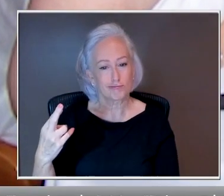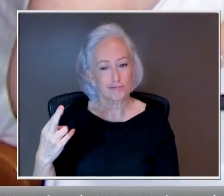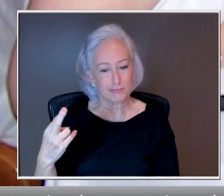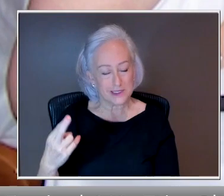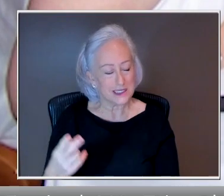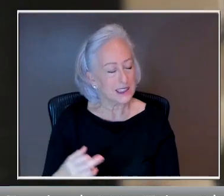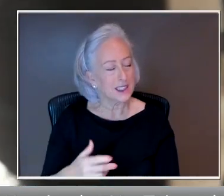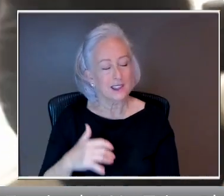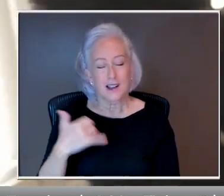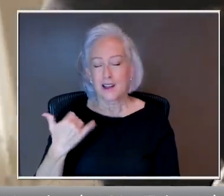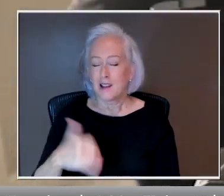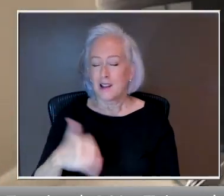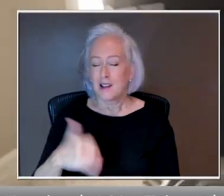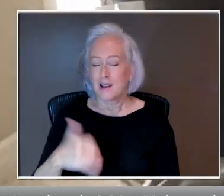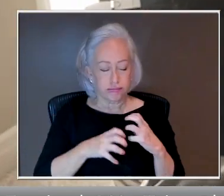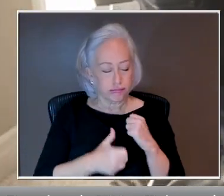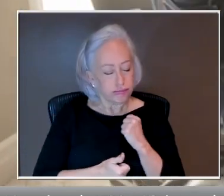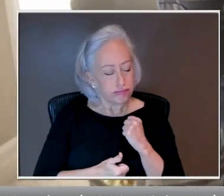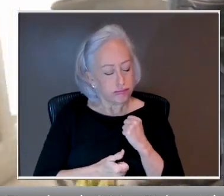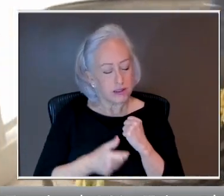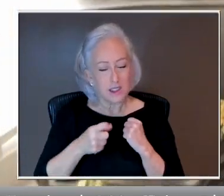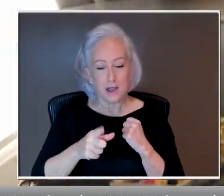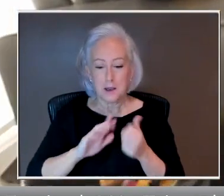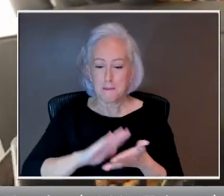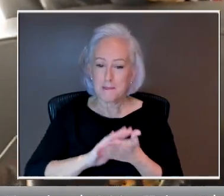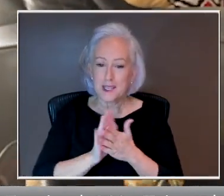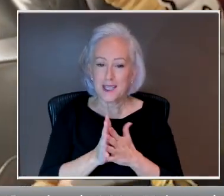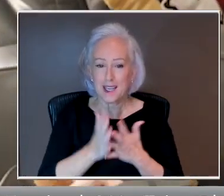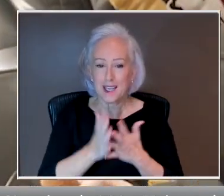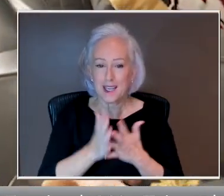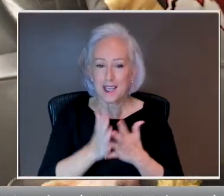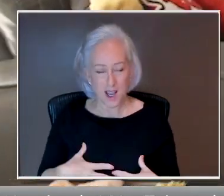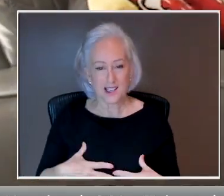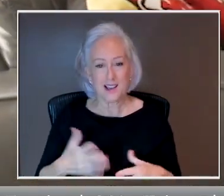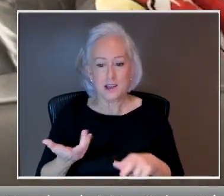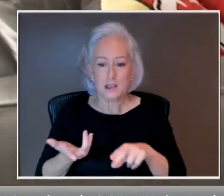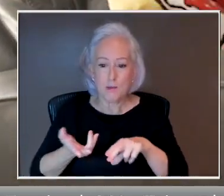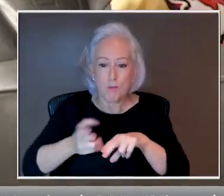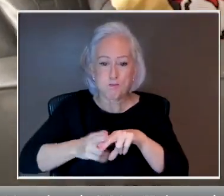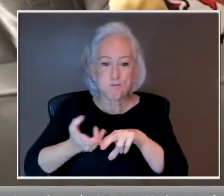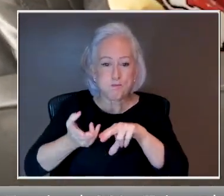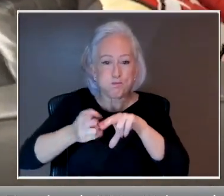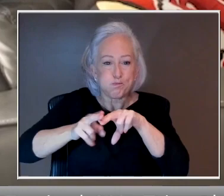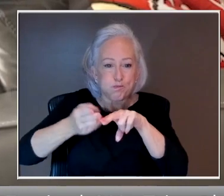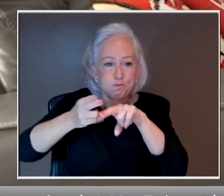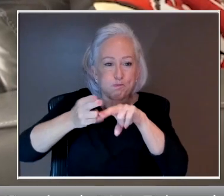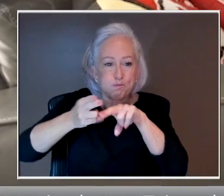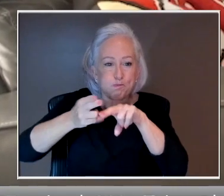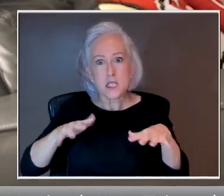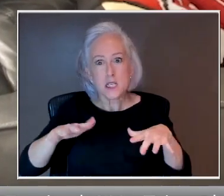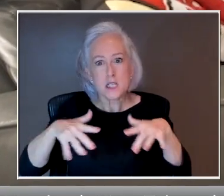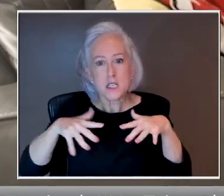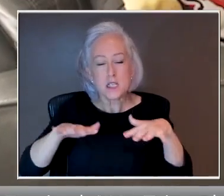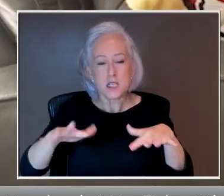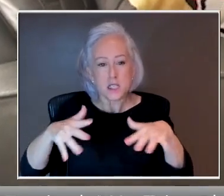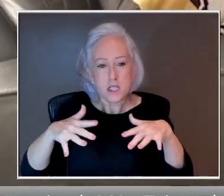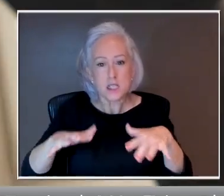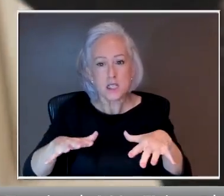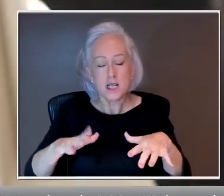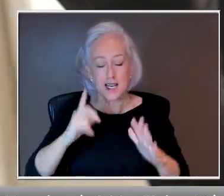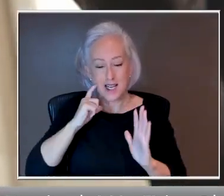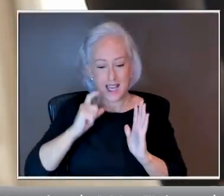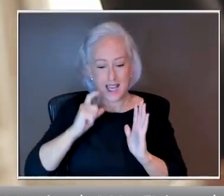became depressed. Over the next year, she gained weight, felt increasingly anxious, and at times noticed her heart